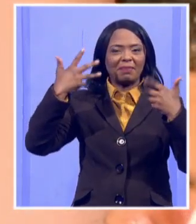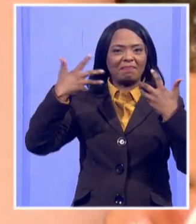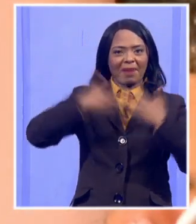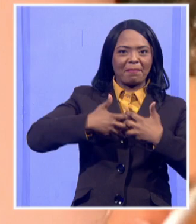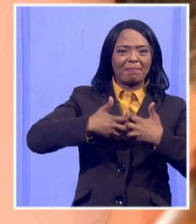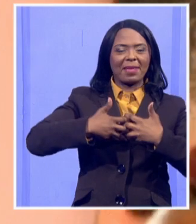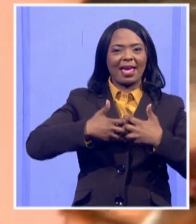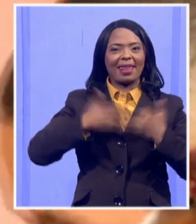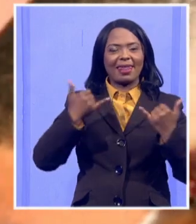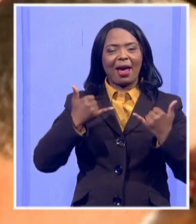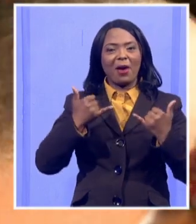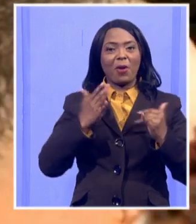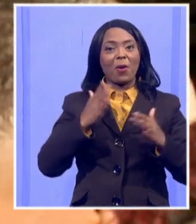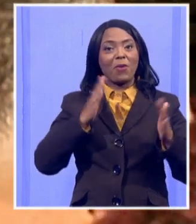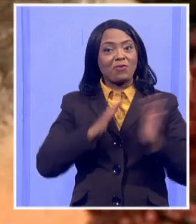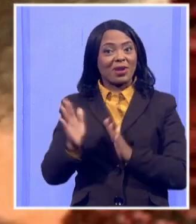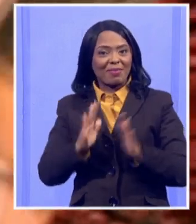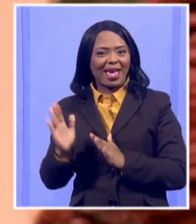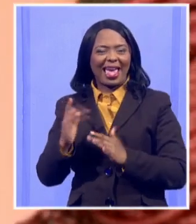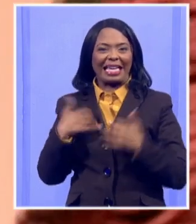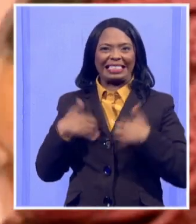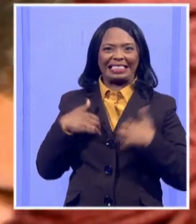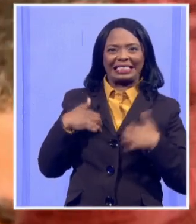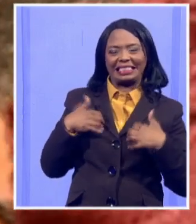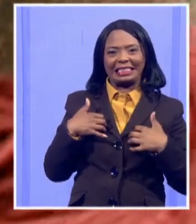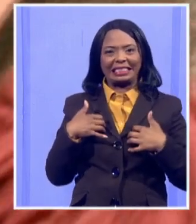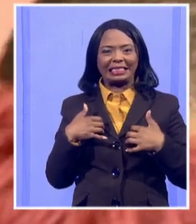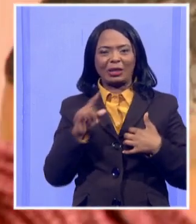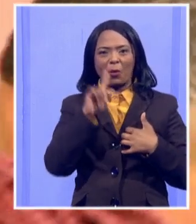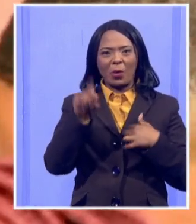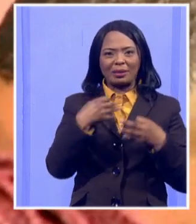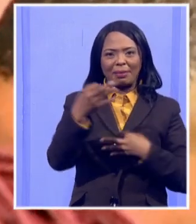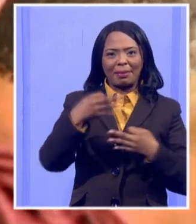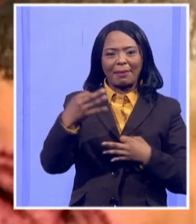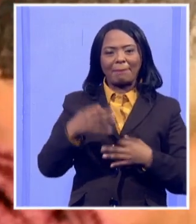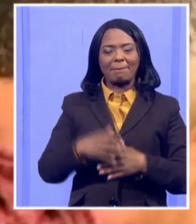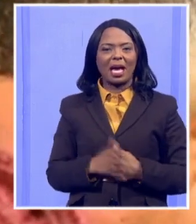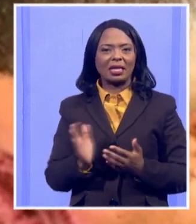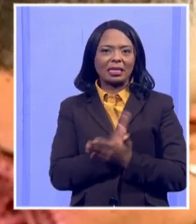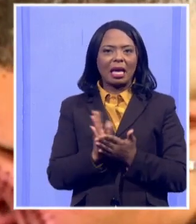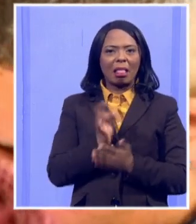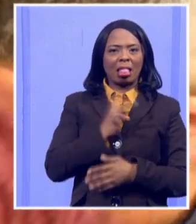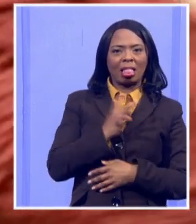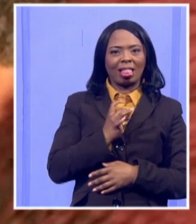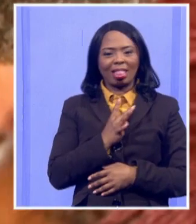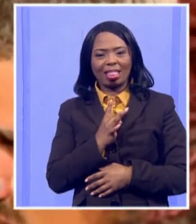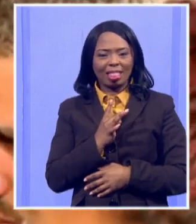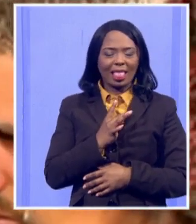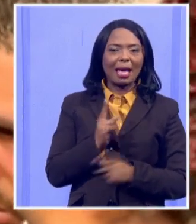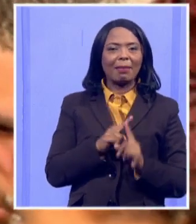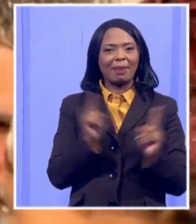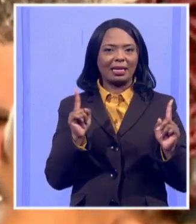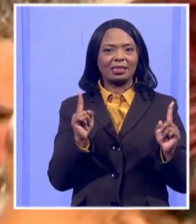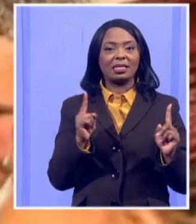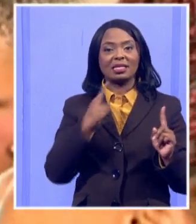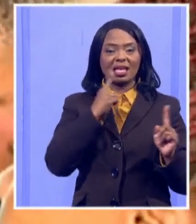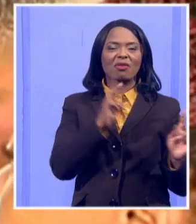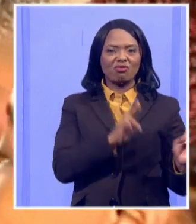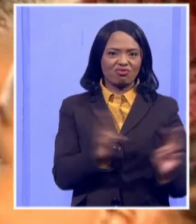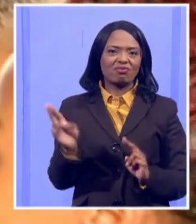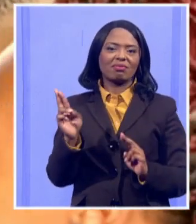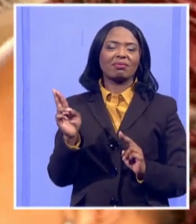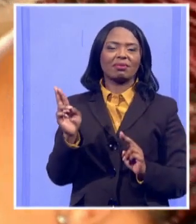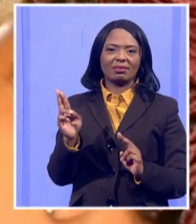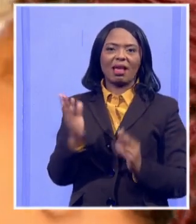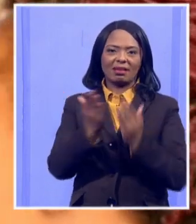are prepared, nervous for a few question papers, a few modules that they're scared of, a few subjects they're scared of, but above all saying that they are prepared, they're